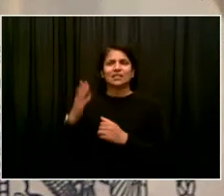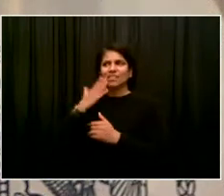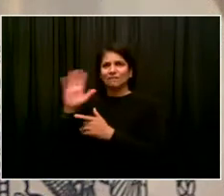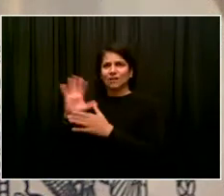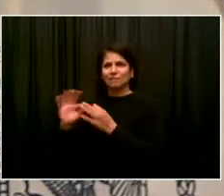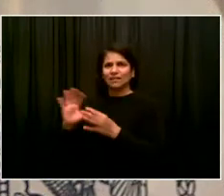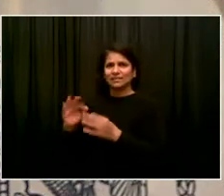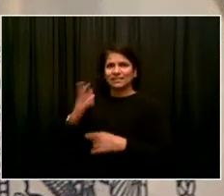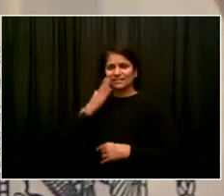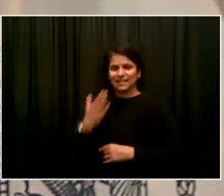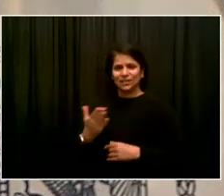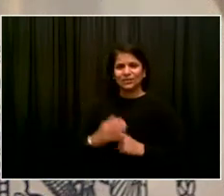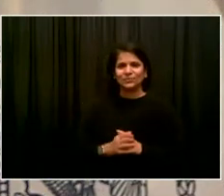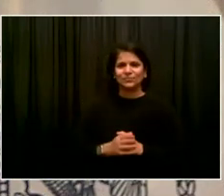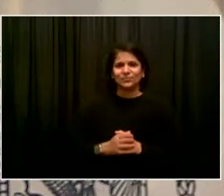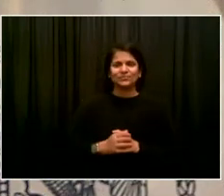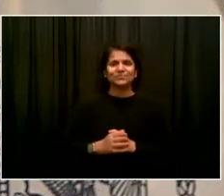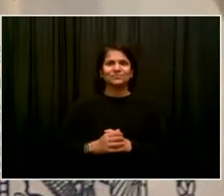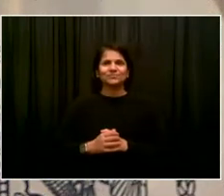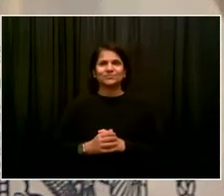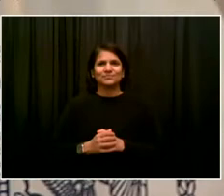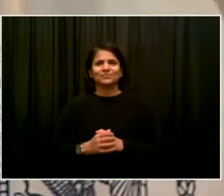All right, now, everybody.